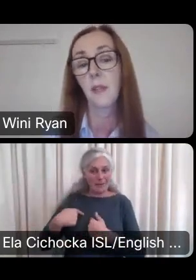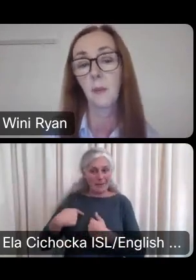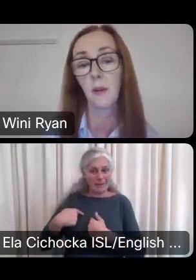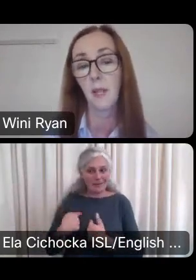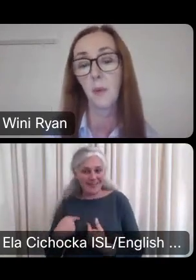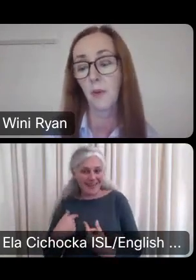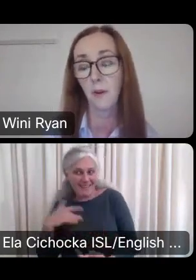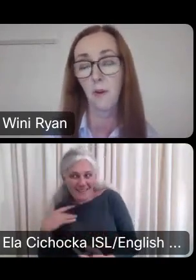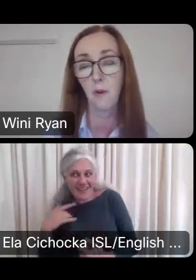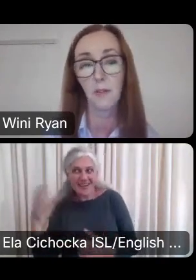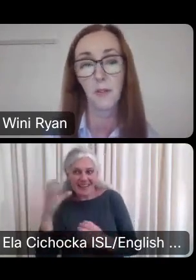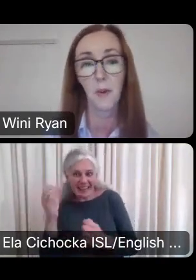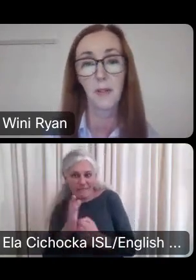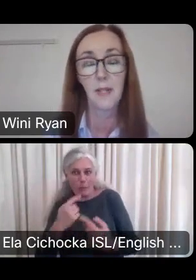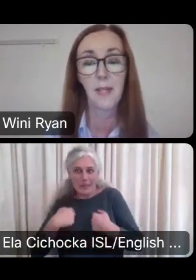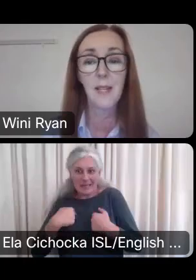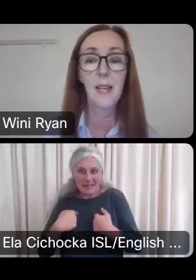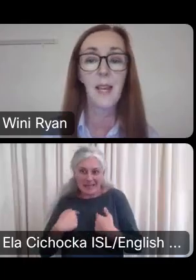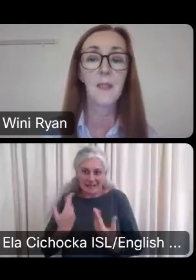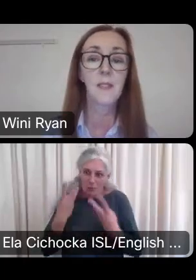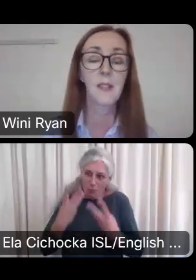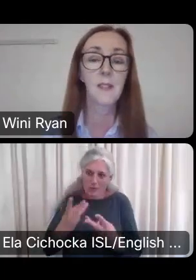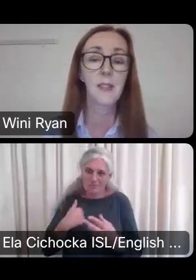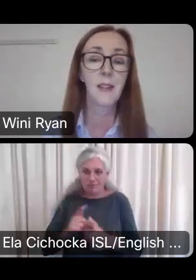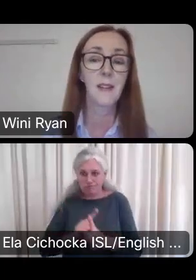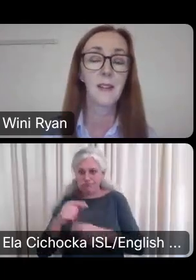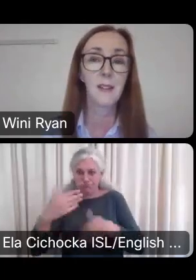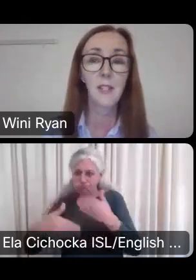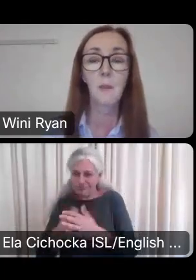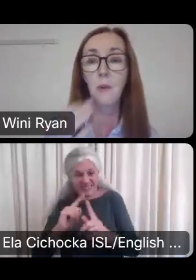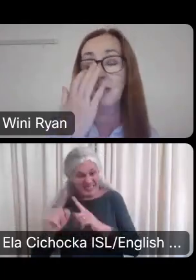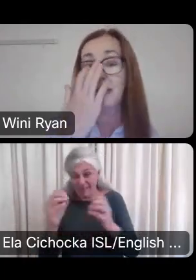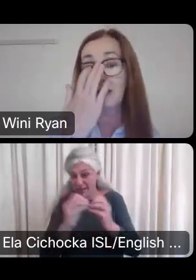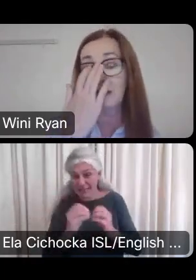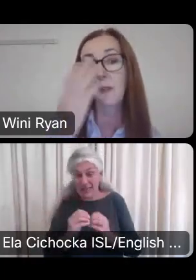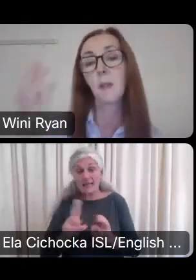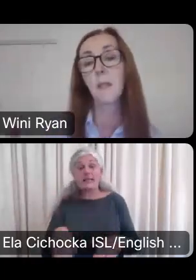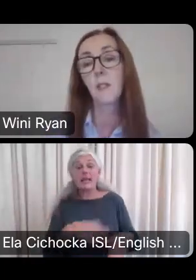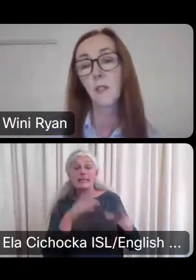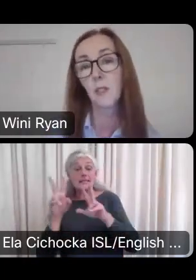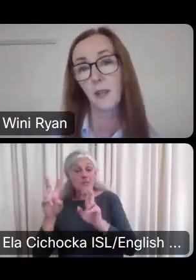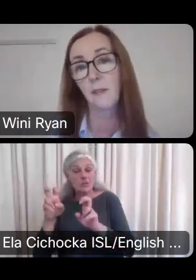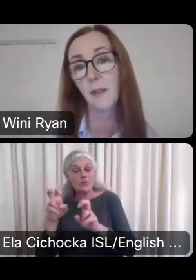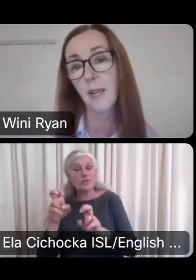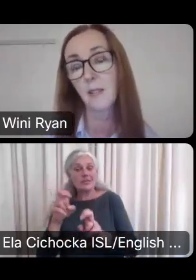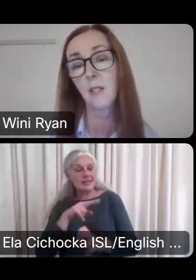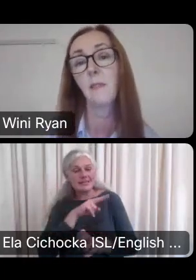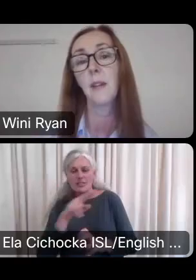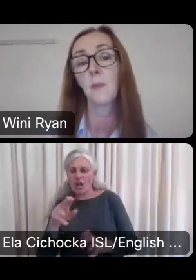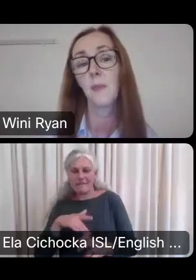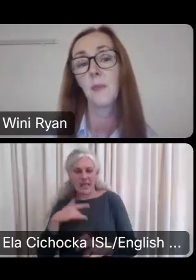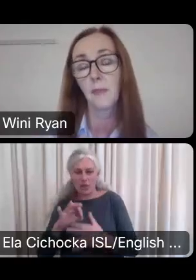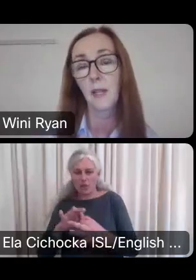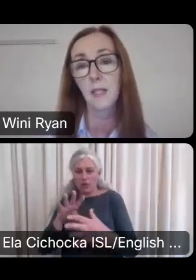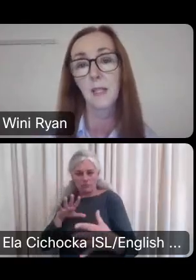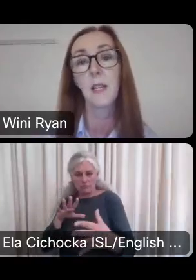if he were their own, and so on. And this is next quote is where somebody doesn't feel affiliated. If I